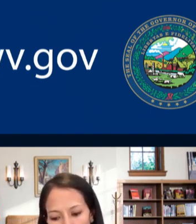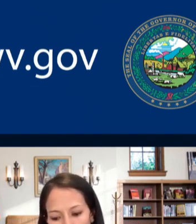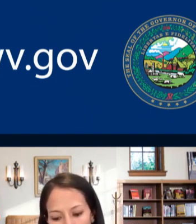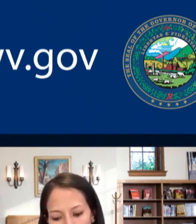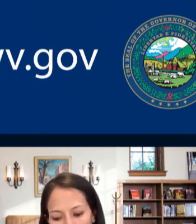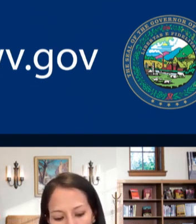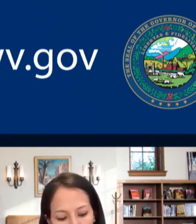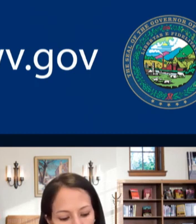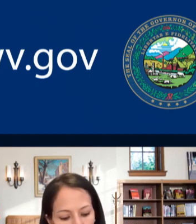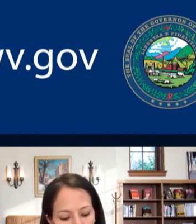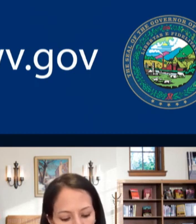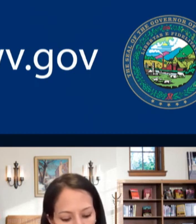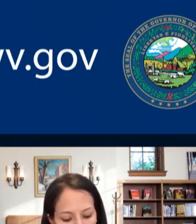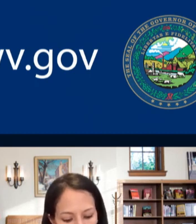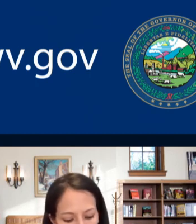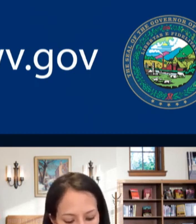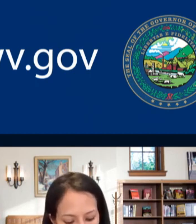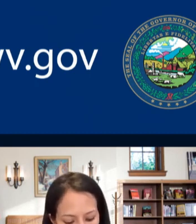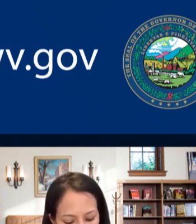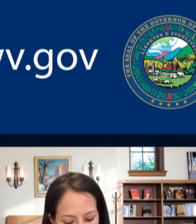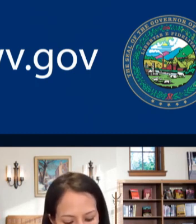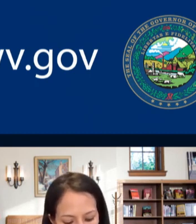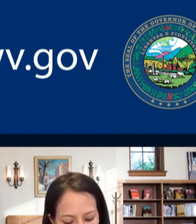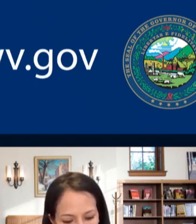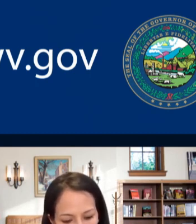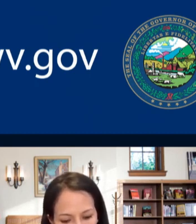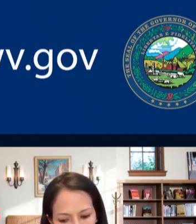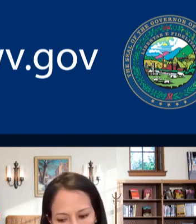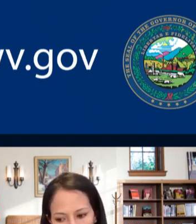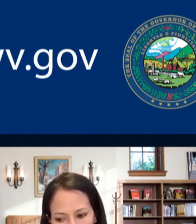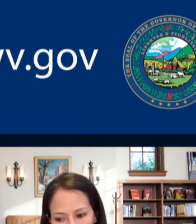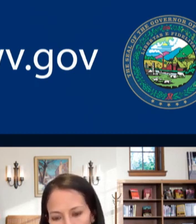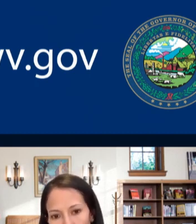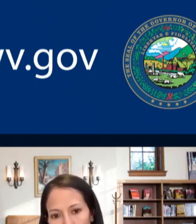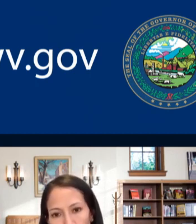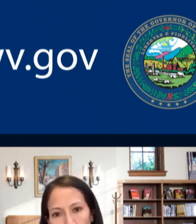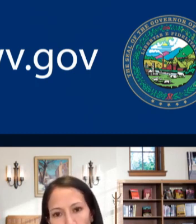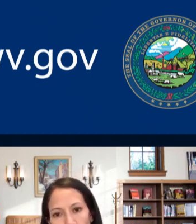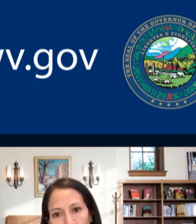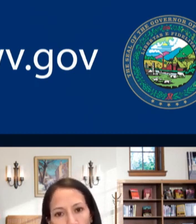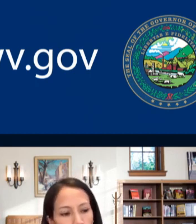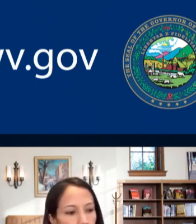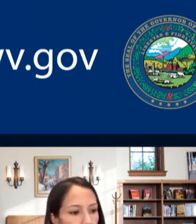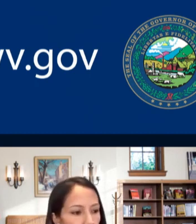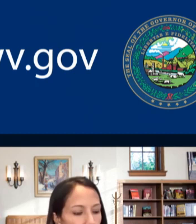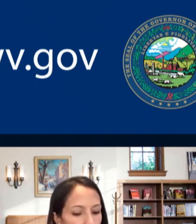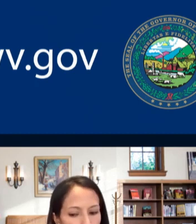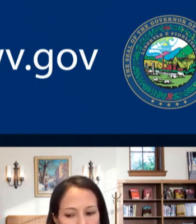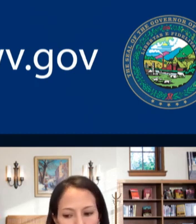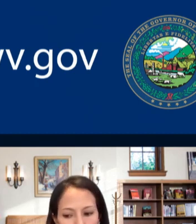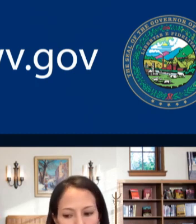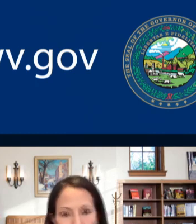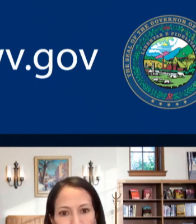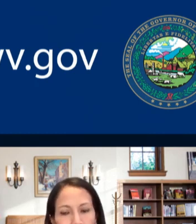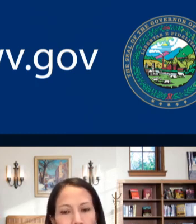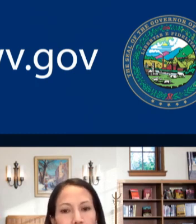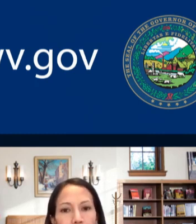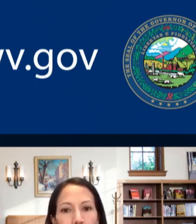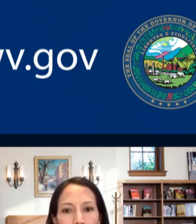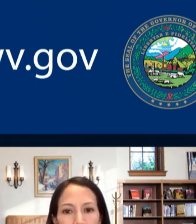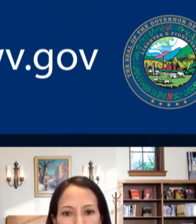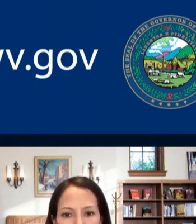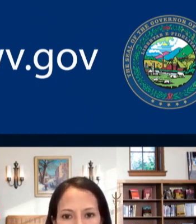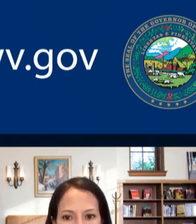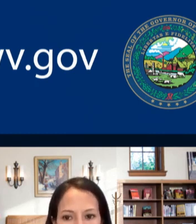taking away the rights and privileges of people in order to curb the spread and to try to keep as many people as possible not sick and